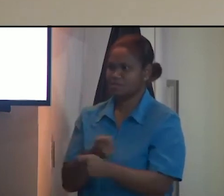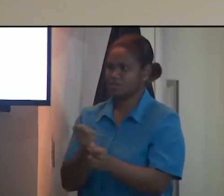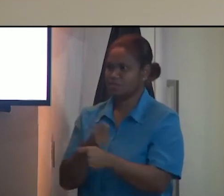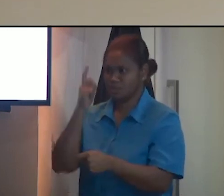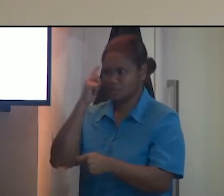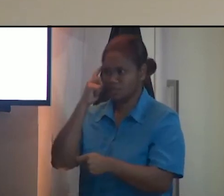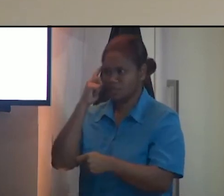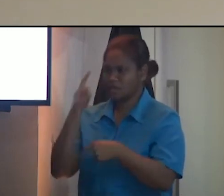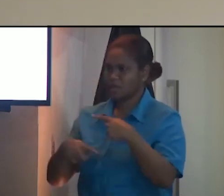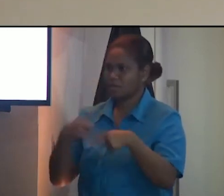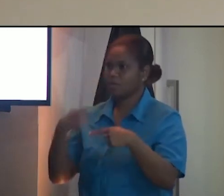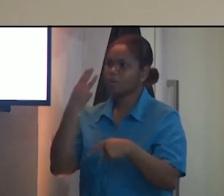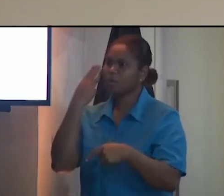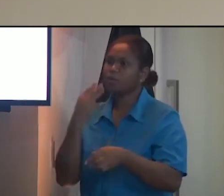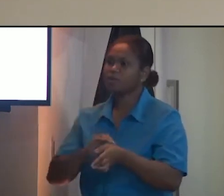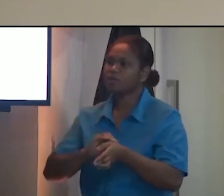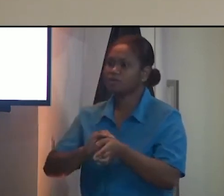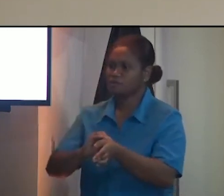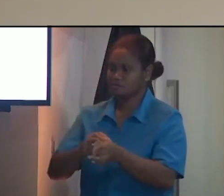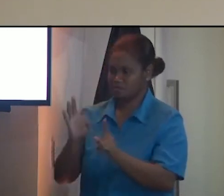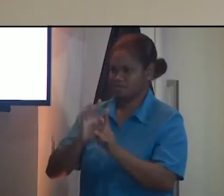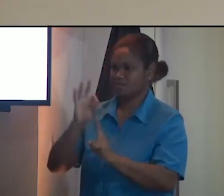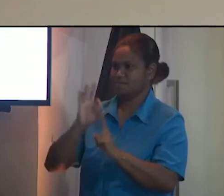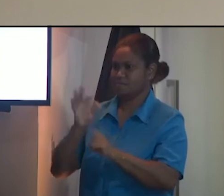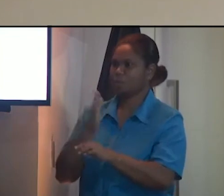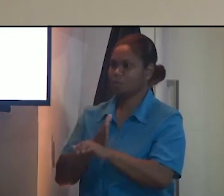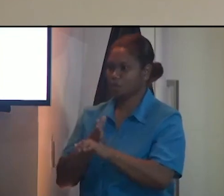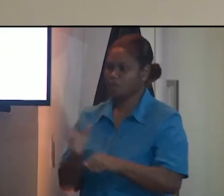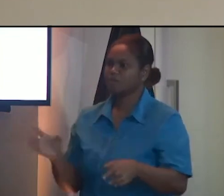on women in leadership, that we may improve it. So let's all work together and support this. Thank you.